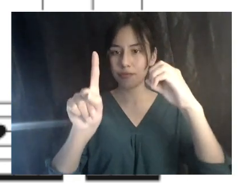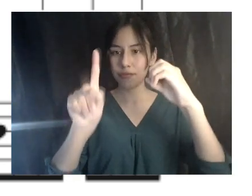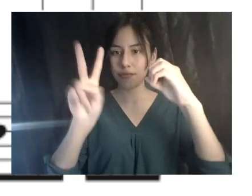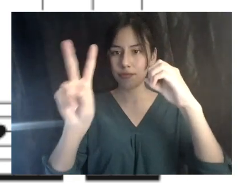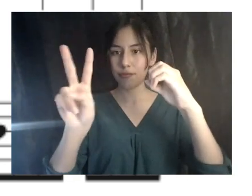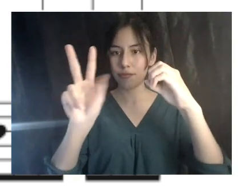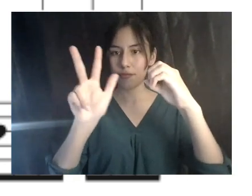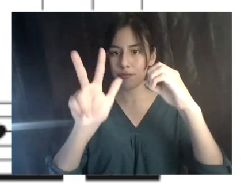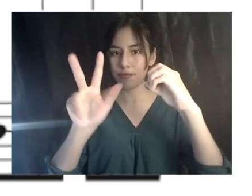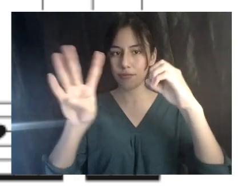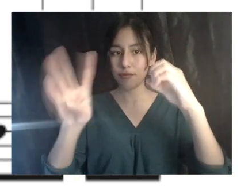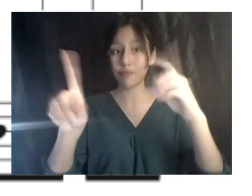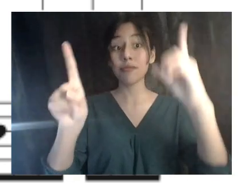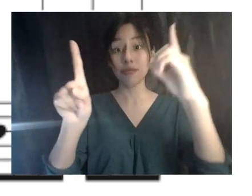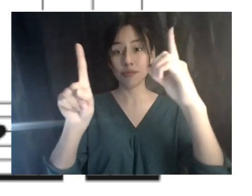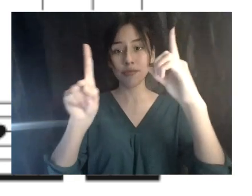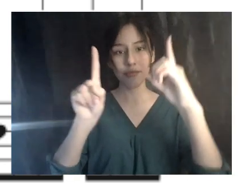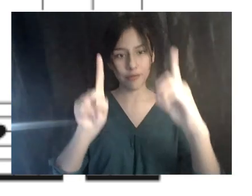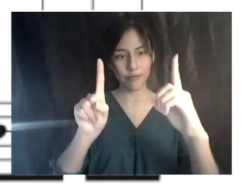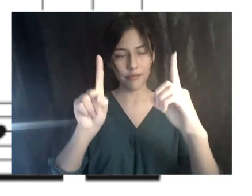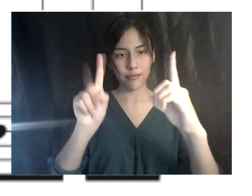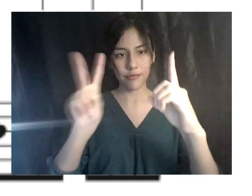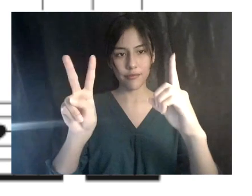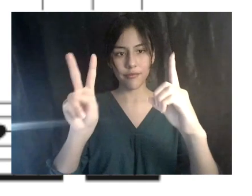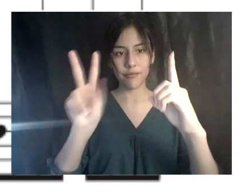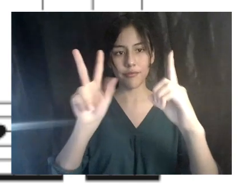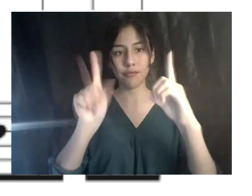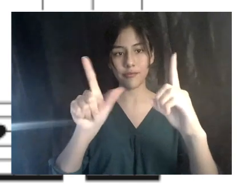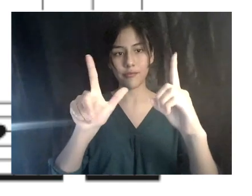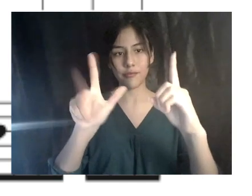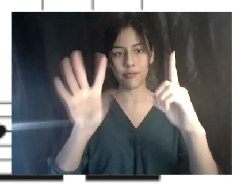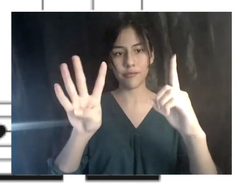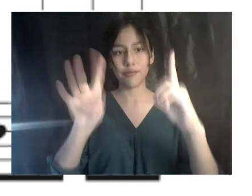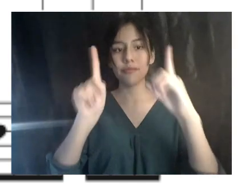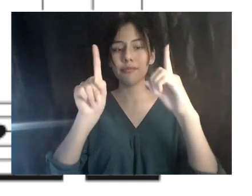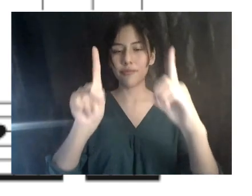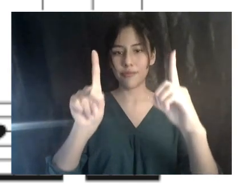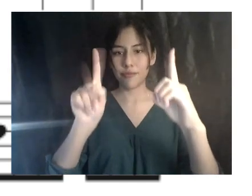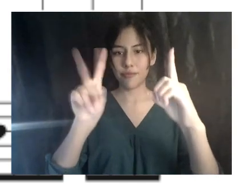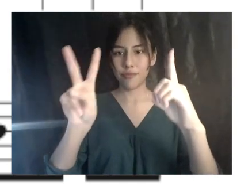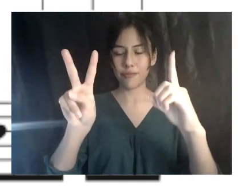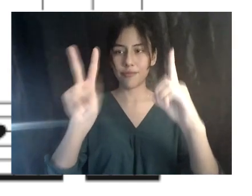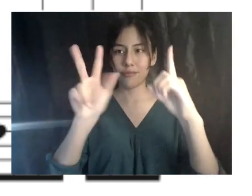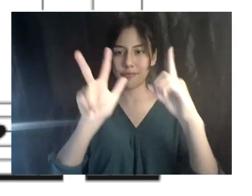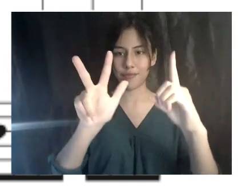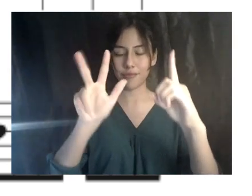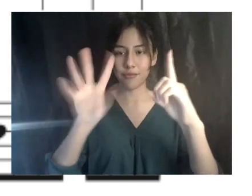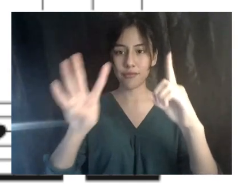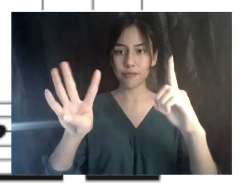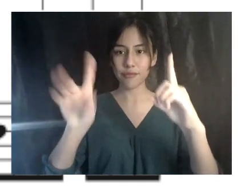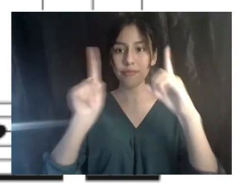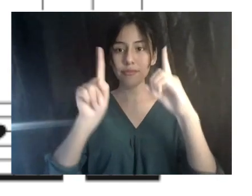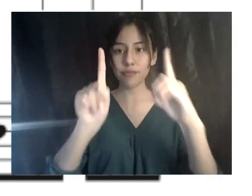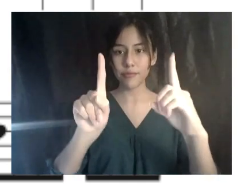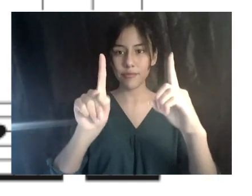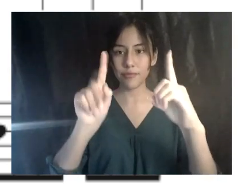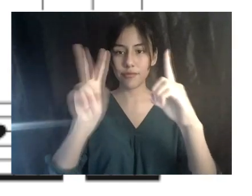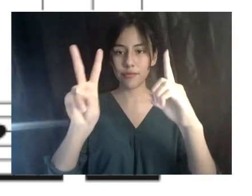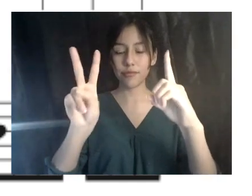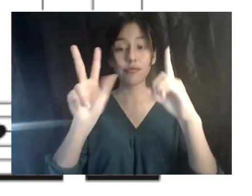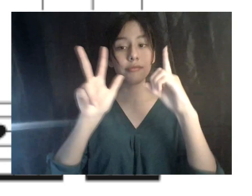4. 1, 2, Let's 3, go to 4. half note. 1, 2, 3, 4. 1, 2, 3,